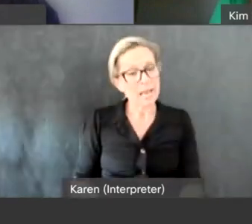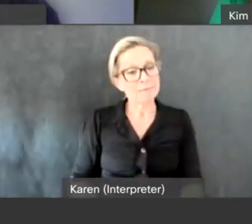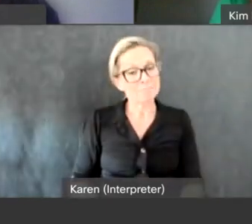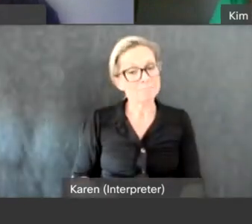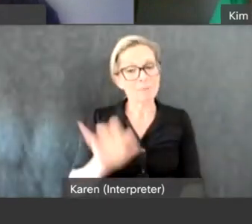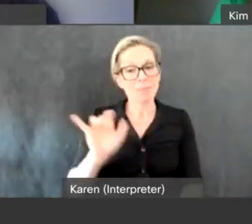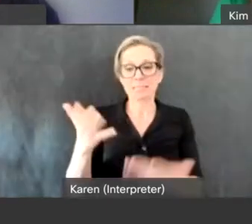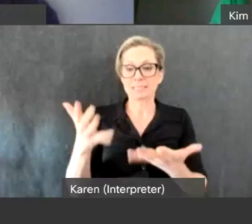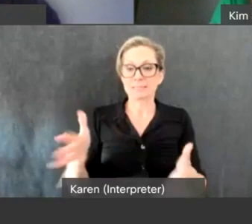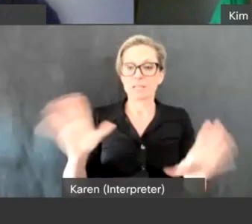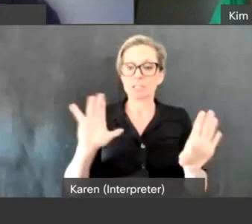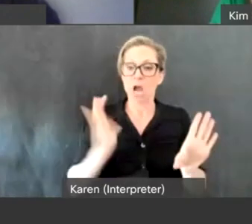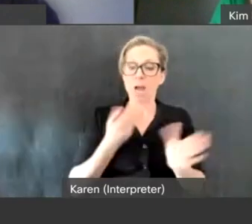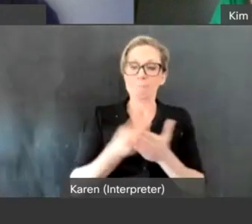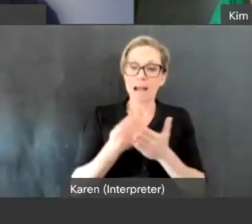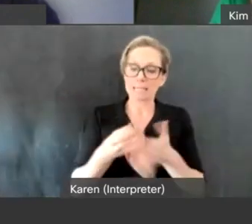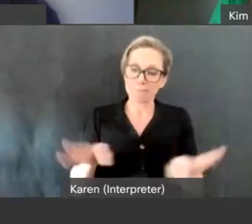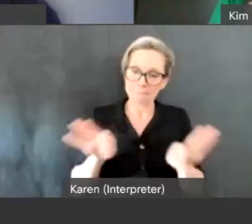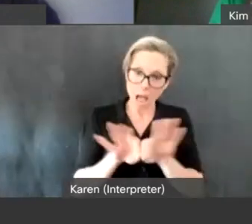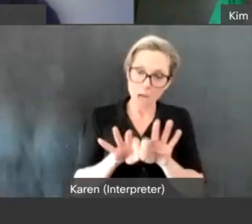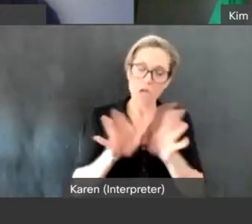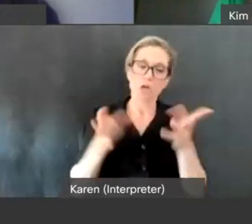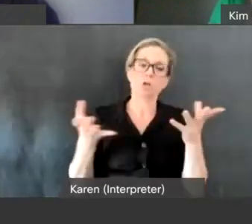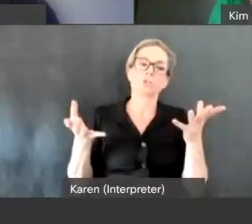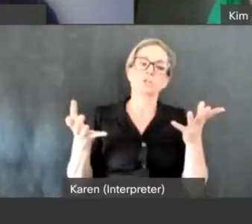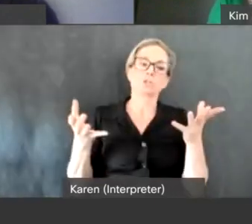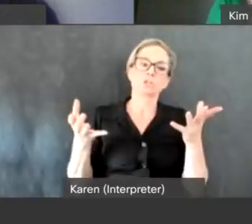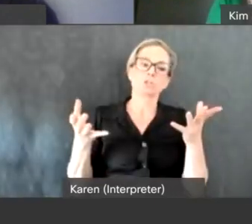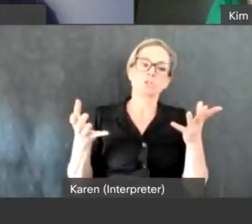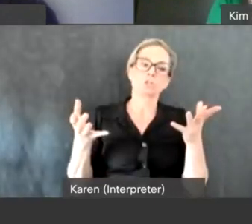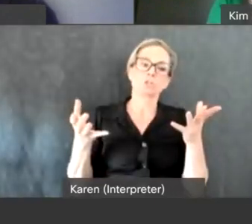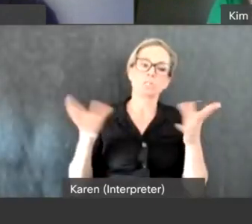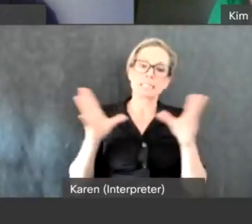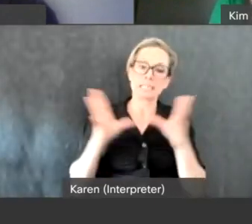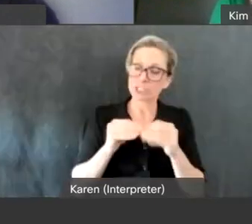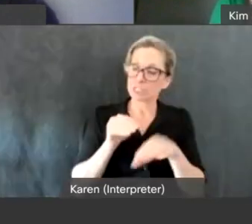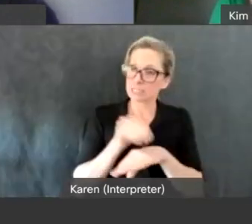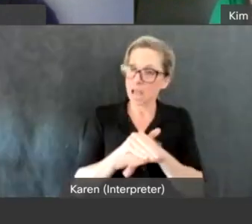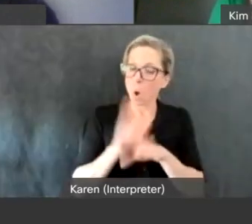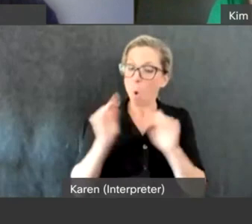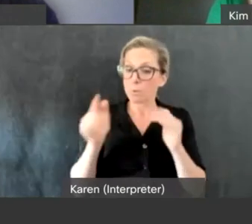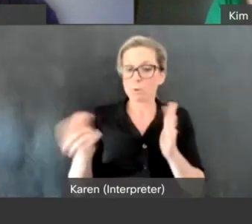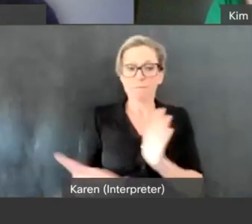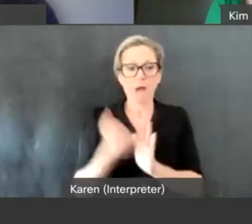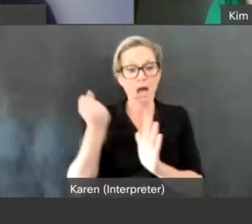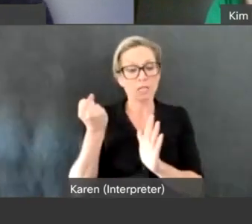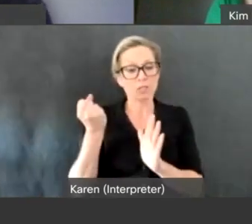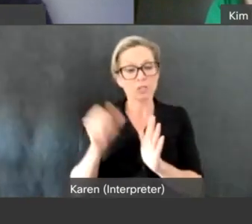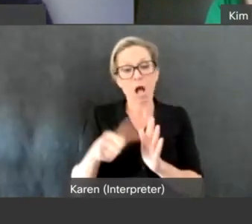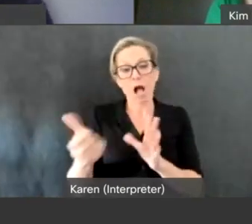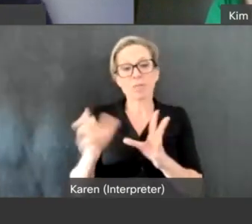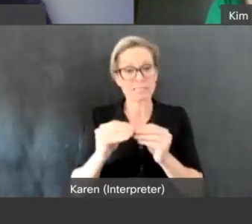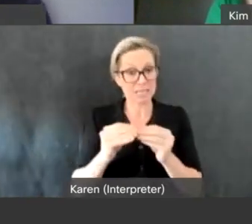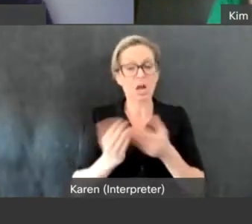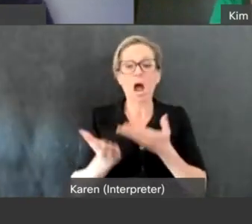conclude our Money Matters session this evening. You know, we do hope that you're able to take advantage of the other sessions that